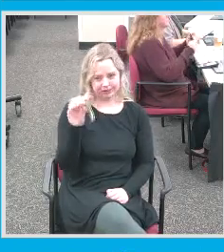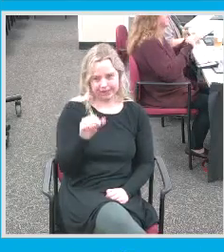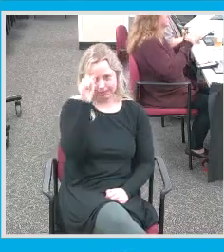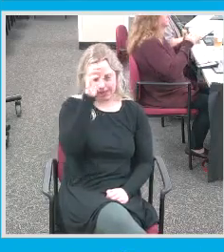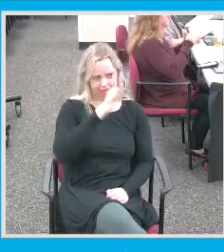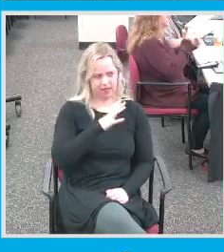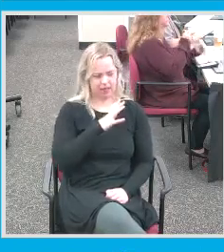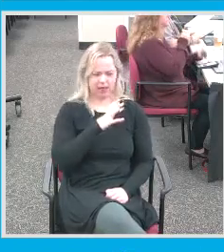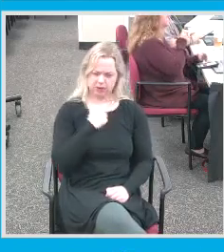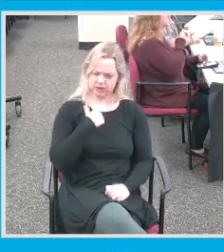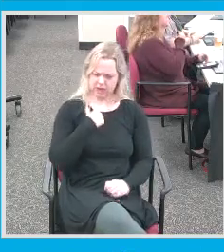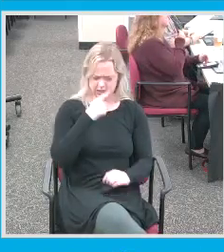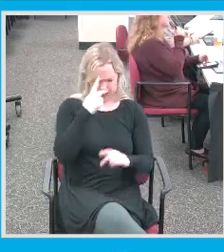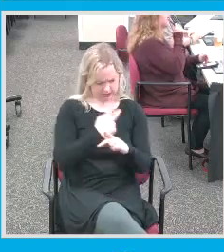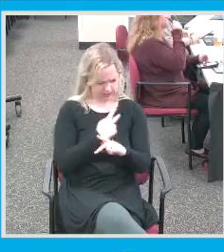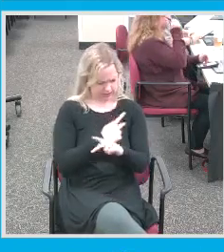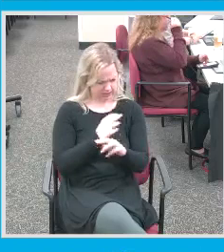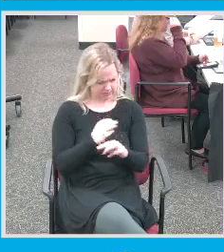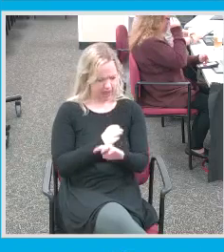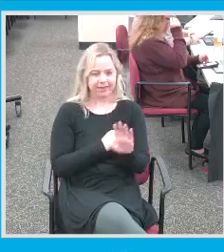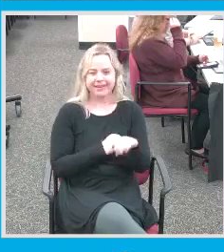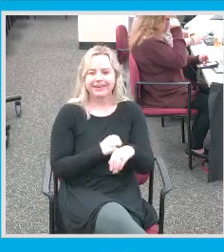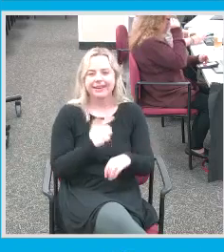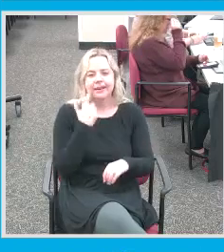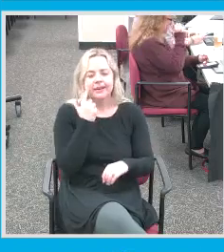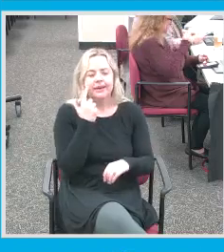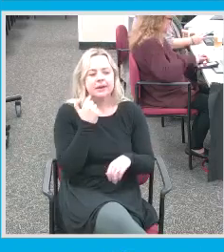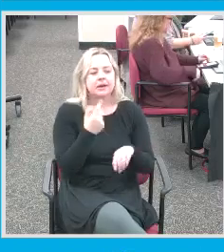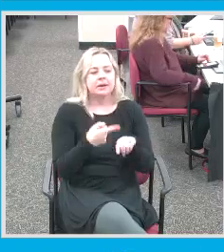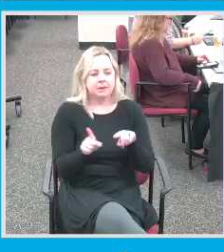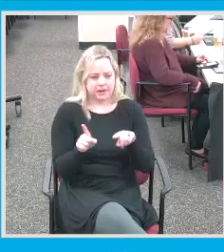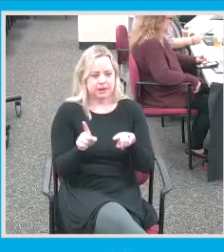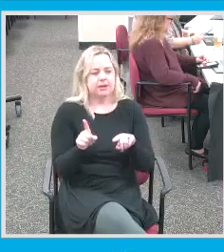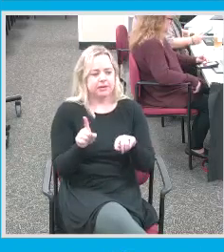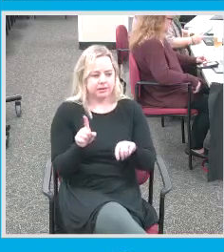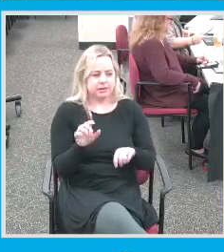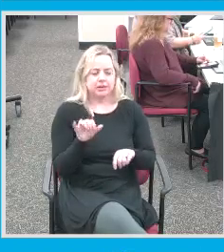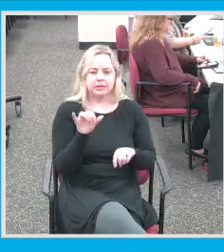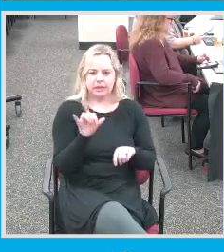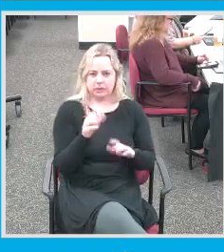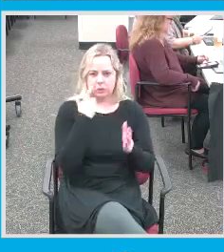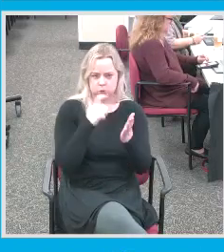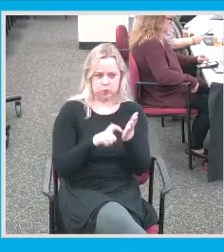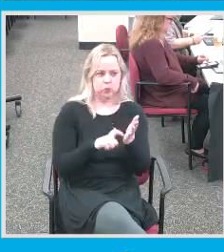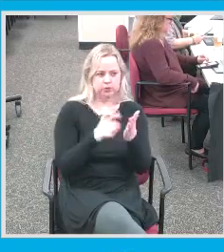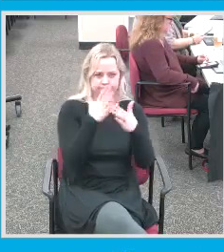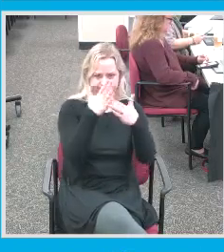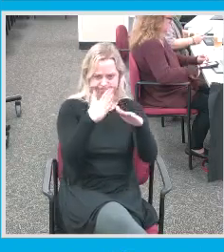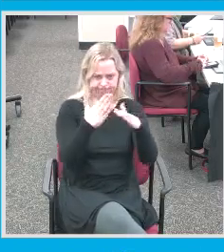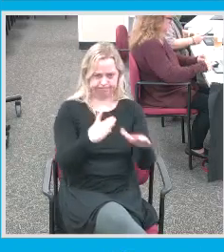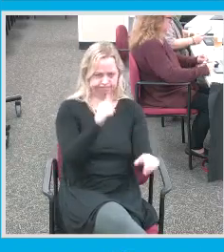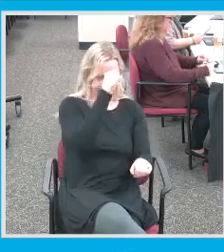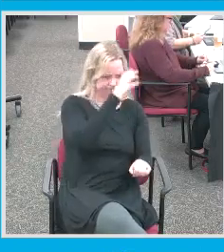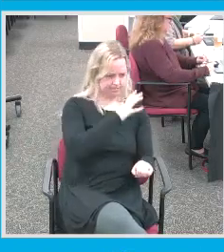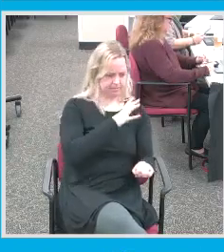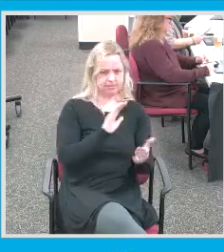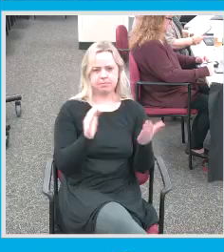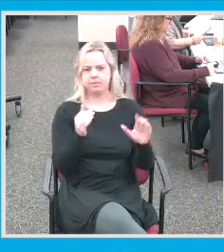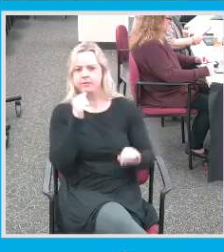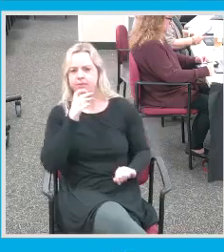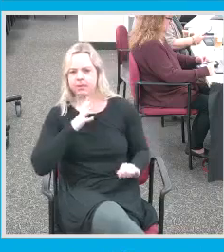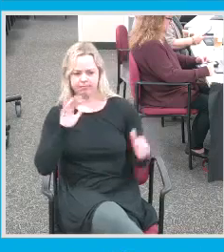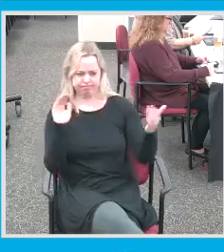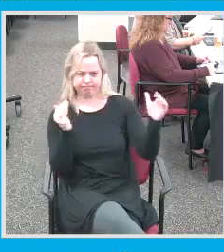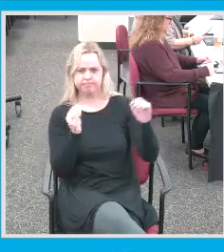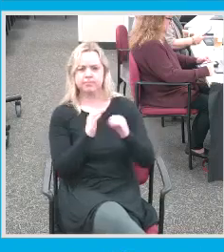can do math. And so that's where we have our breakdown for males versus females. And then on the next